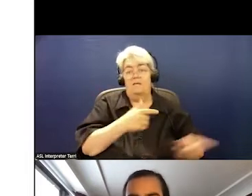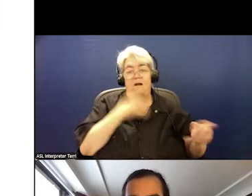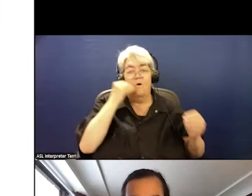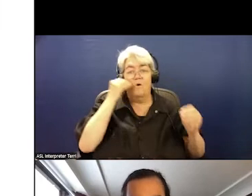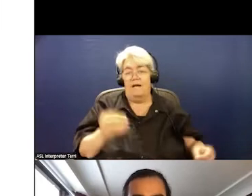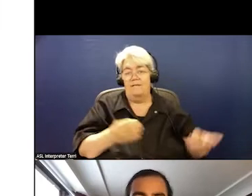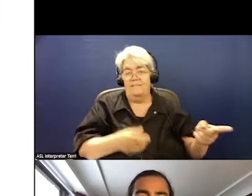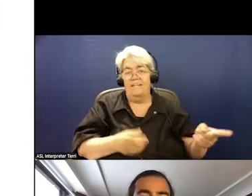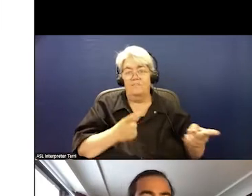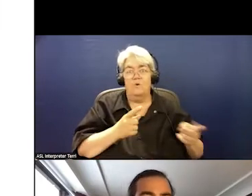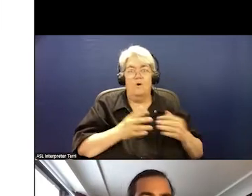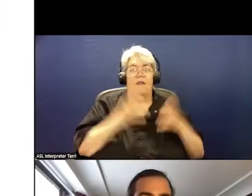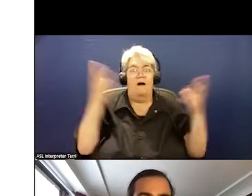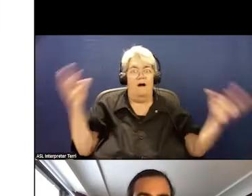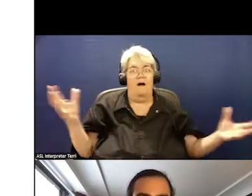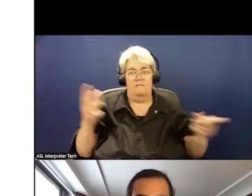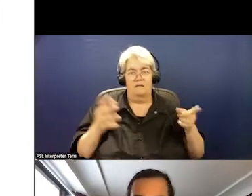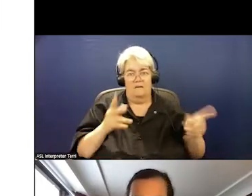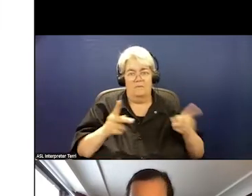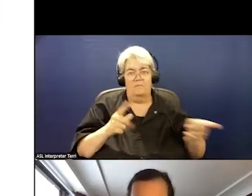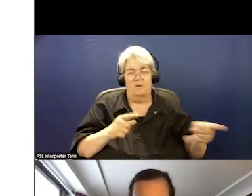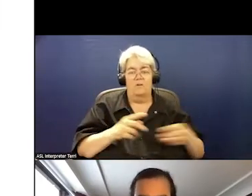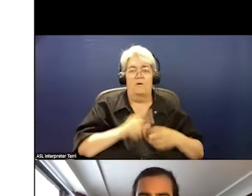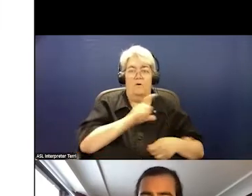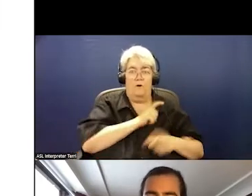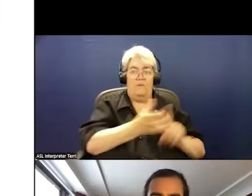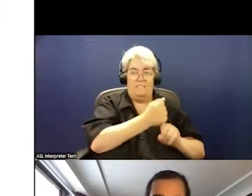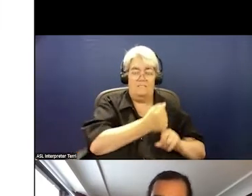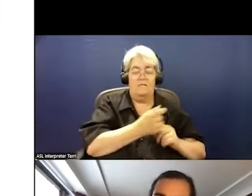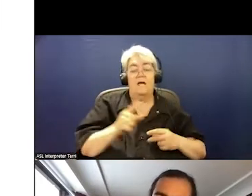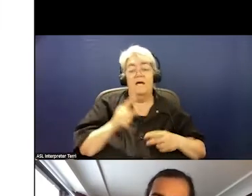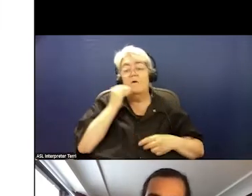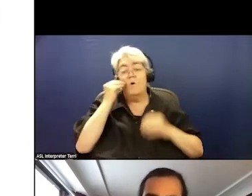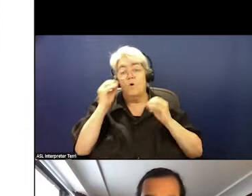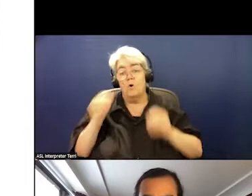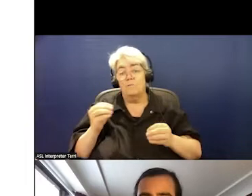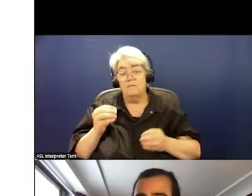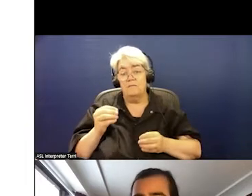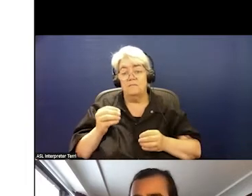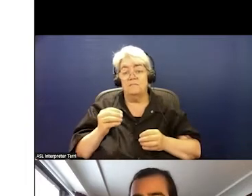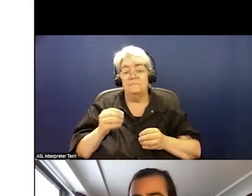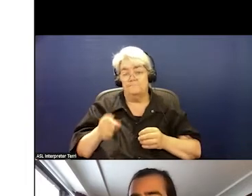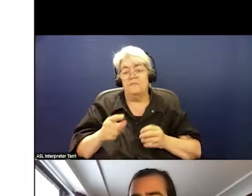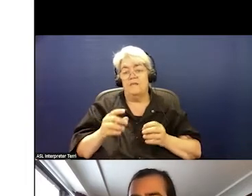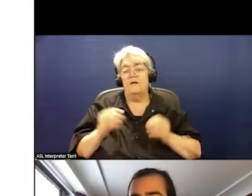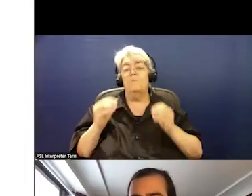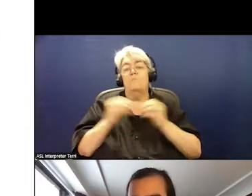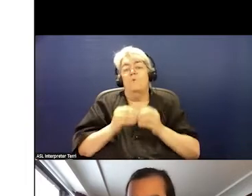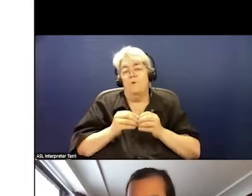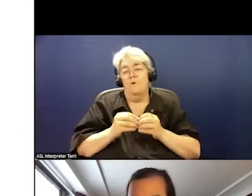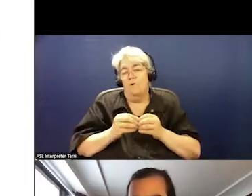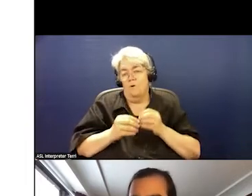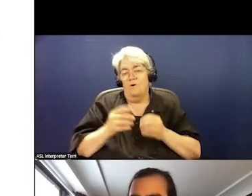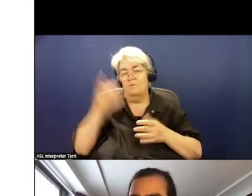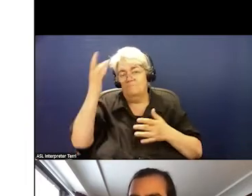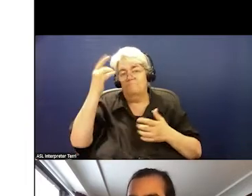overrepresented in that group. People who experience homelessness also have much higher rates of mental health and substance use